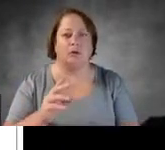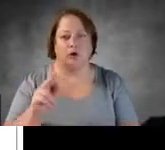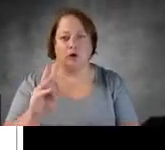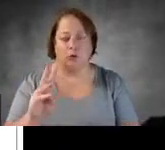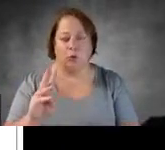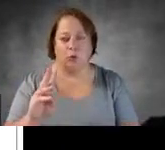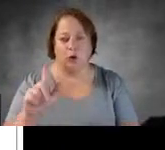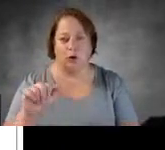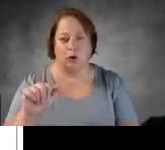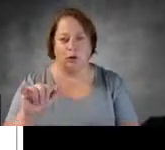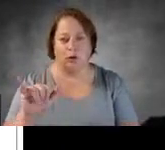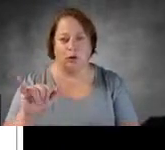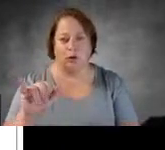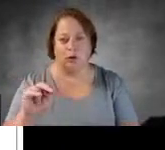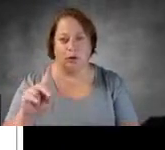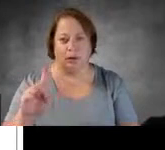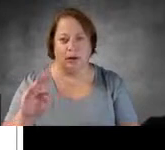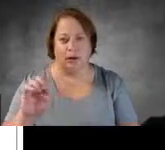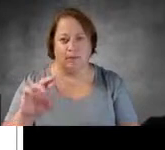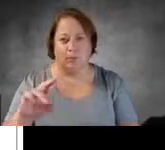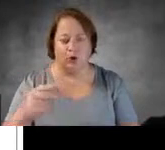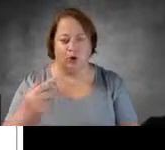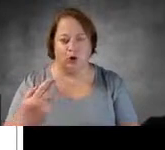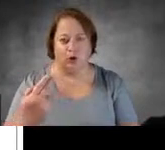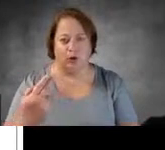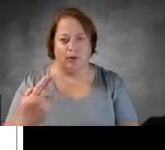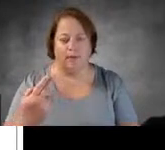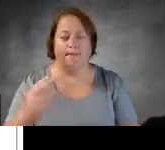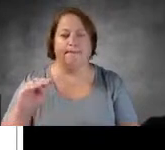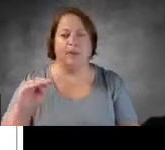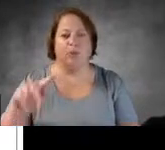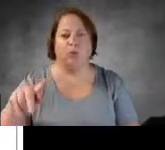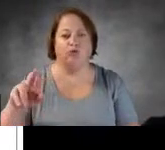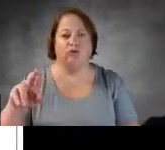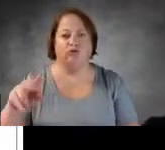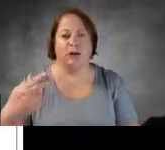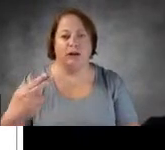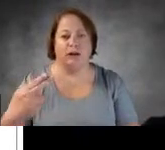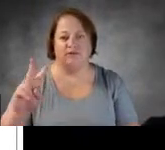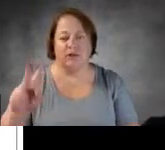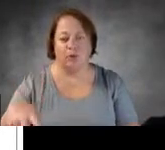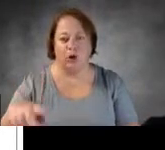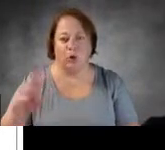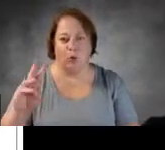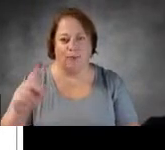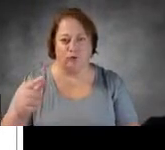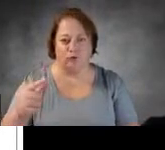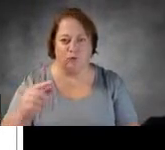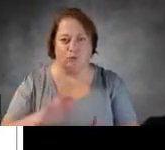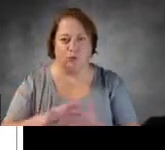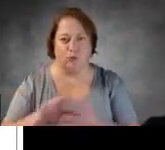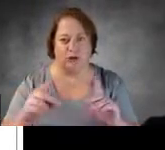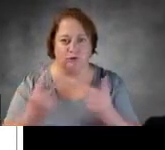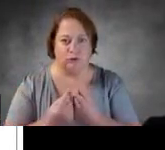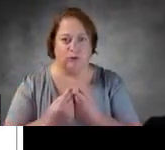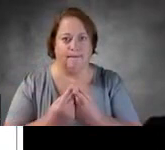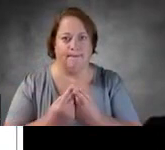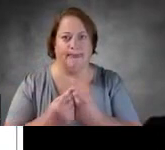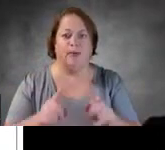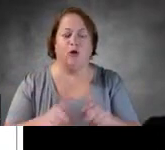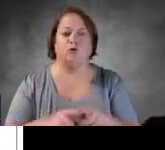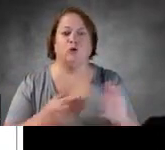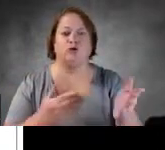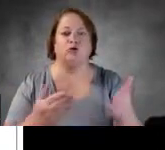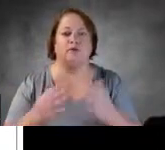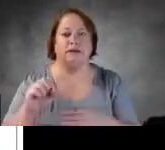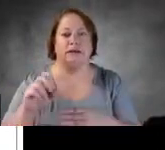Kirkwood, Lindbergh, Maplewood, Richmond Heights, Valley Park, Webster Grove school districts. She also serves